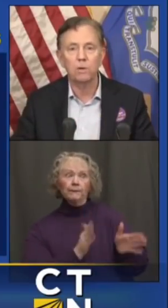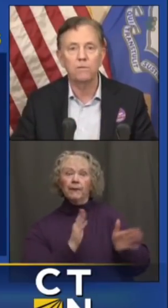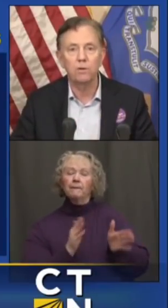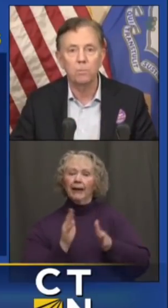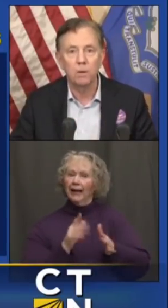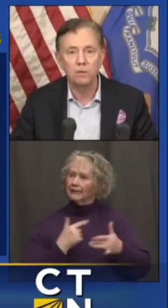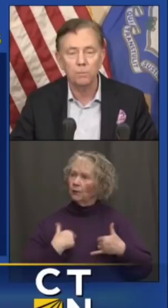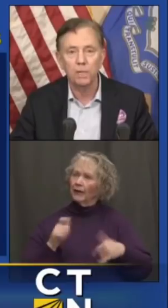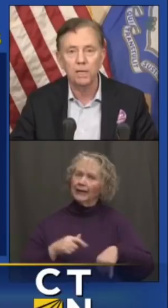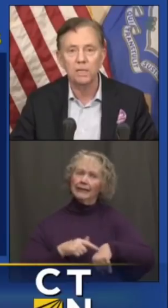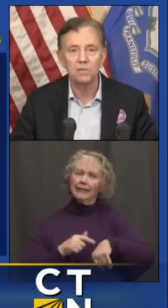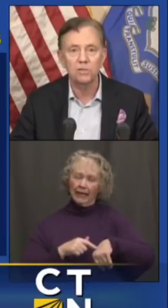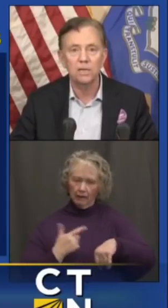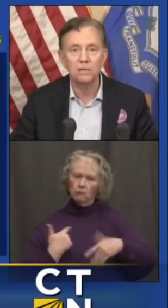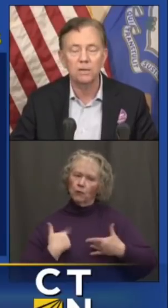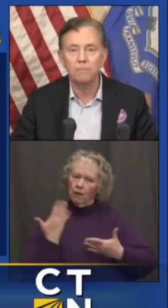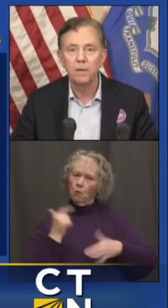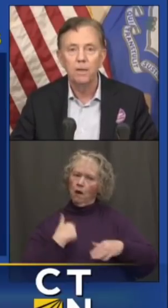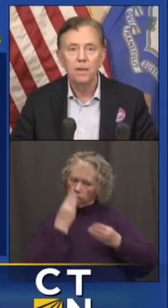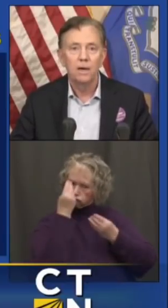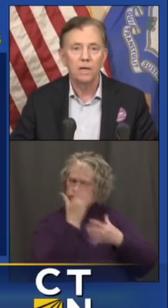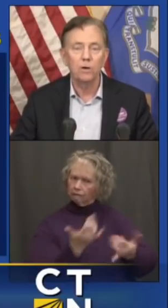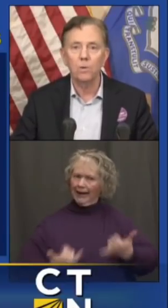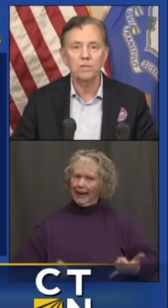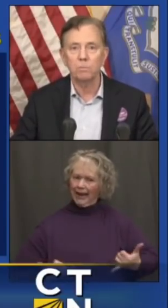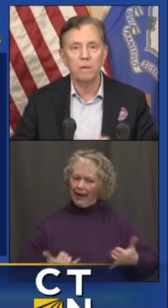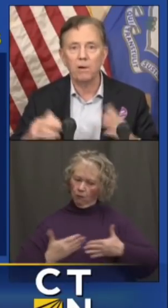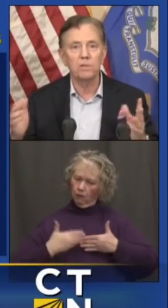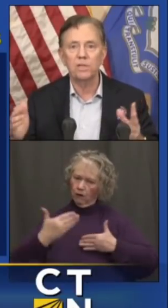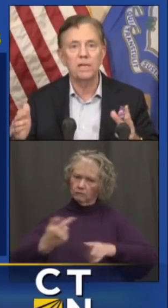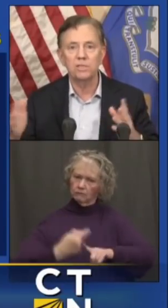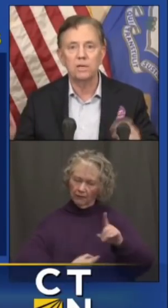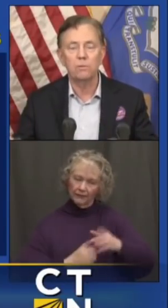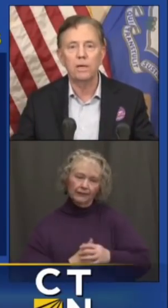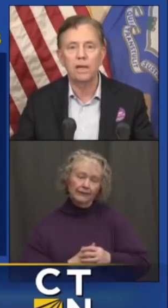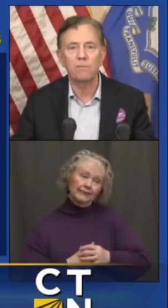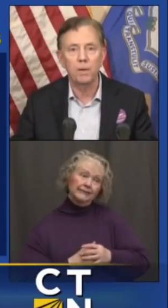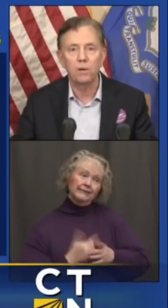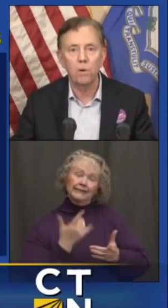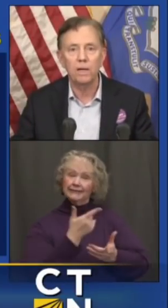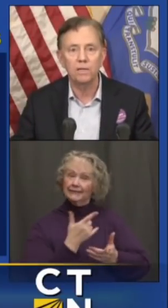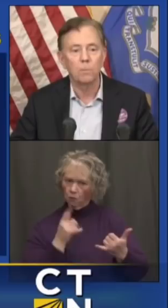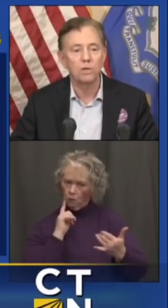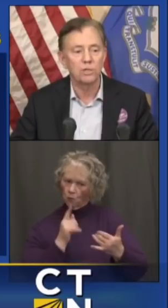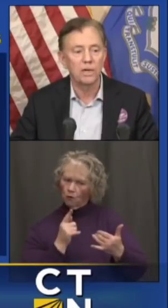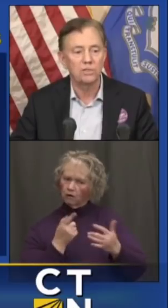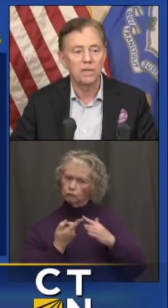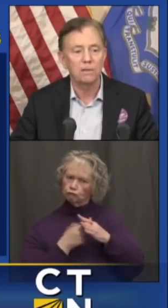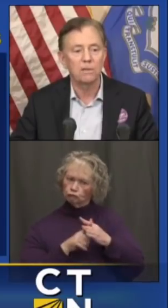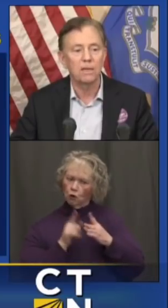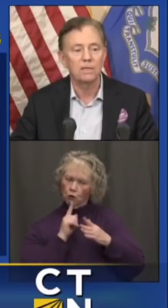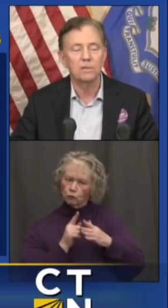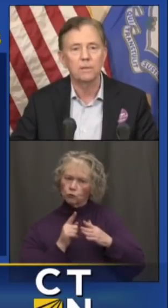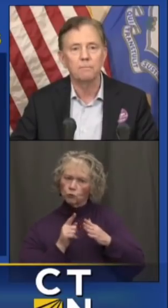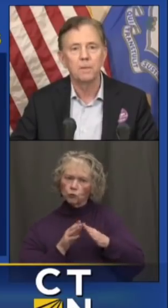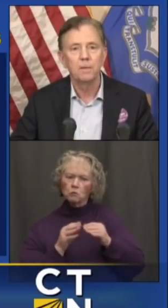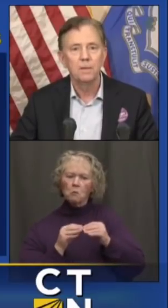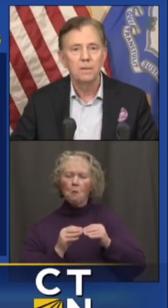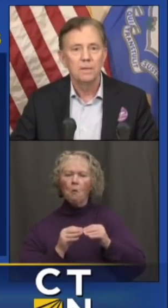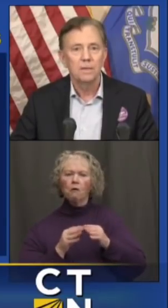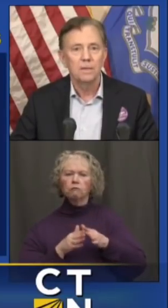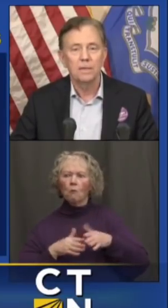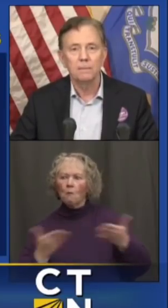why we're giving you a month to plan this. And I know you want some guarantees. We can have a big wedding in July. I can't give